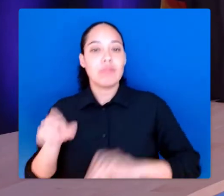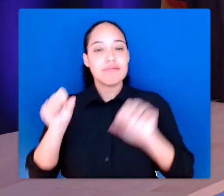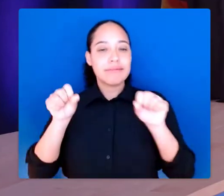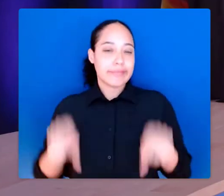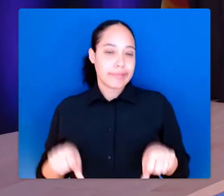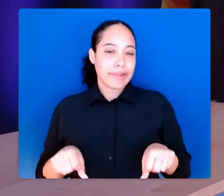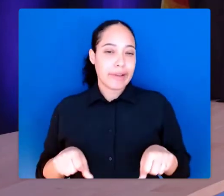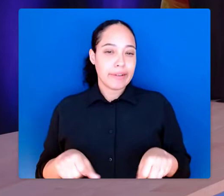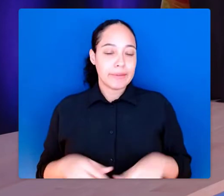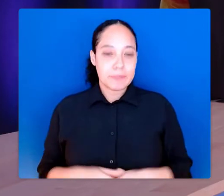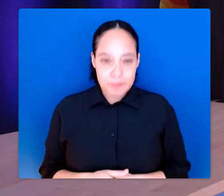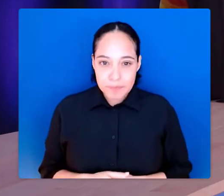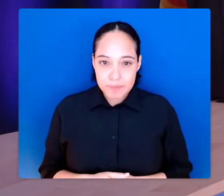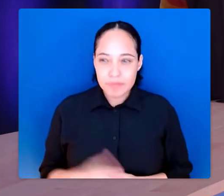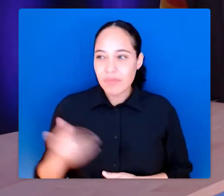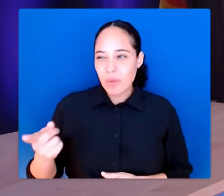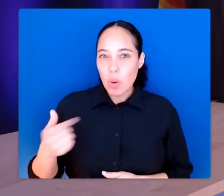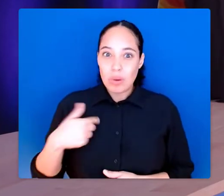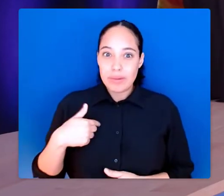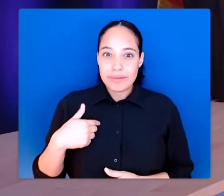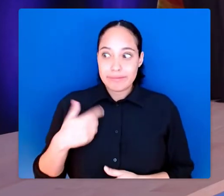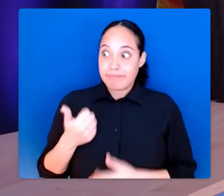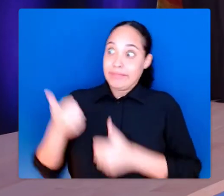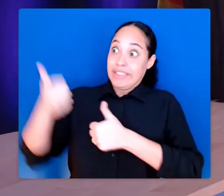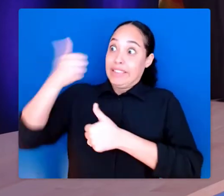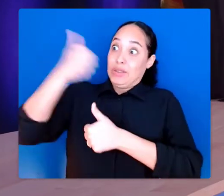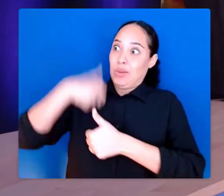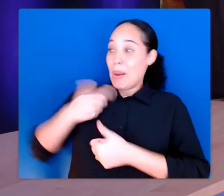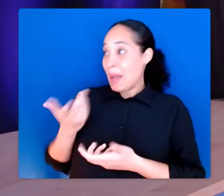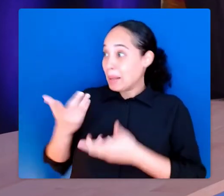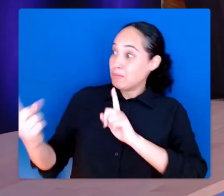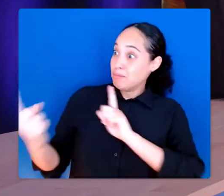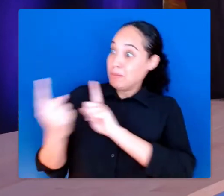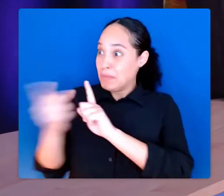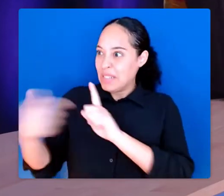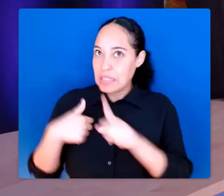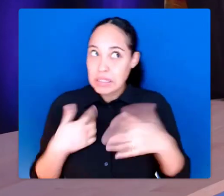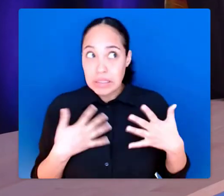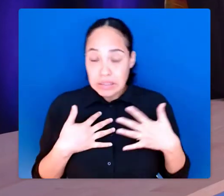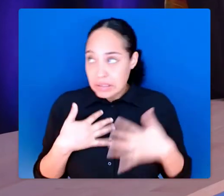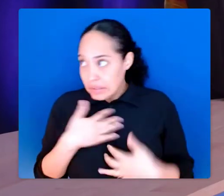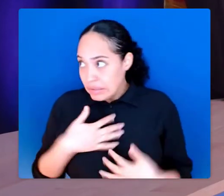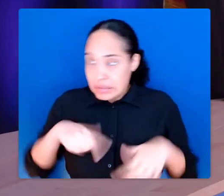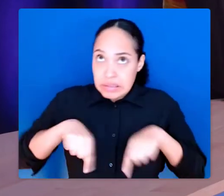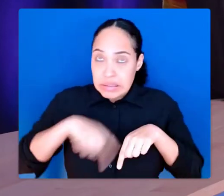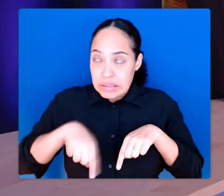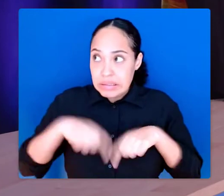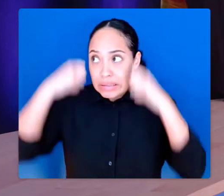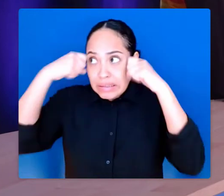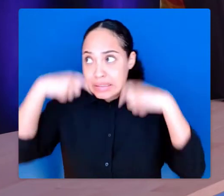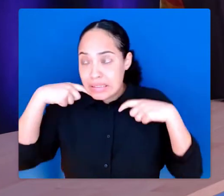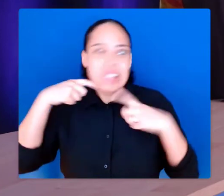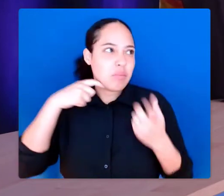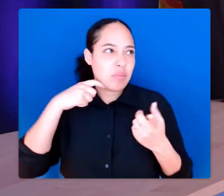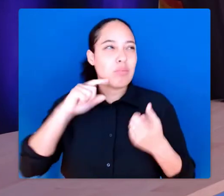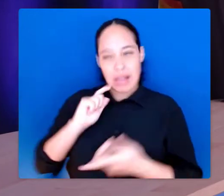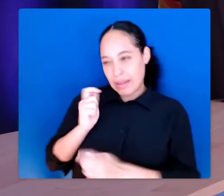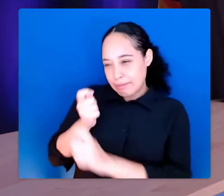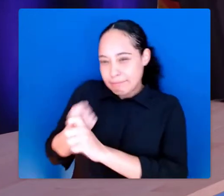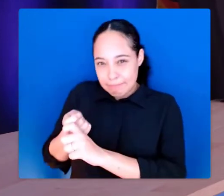in 2010, somewhere around we got into training for Azure, and then that sort of helped me gravitate towards cloud